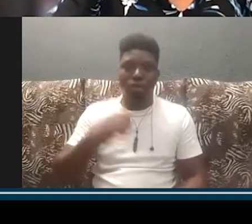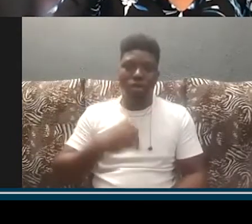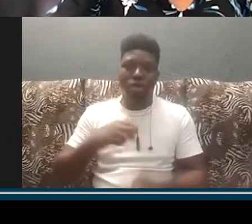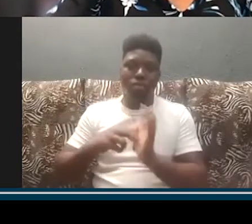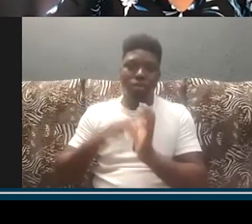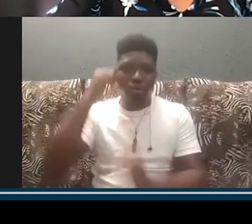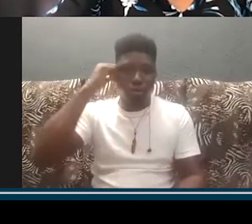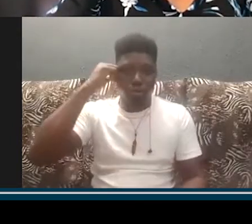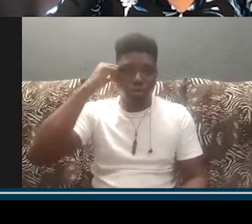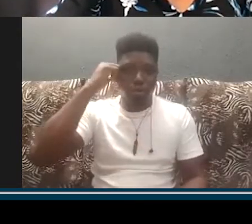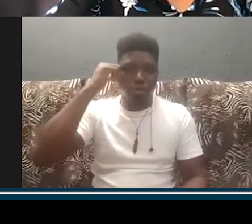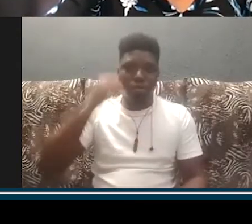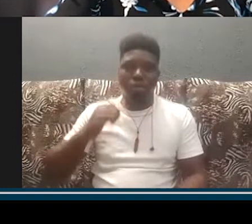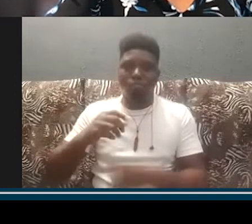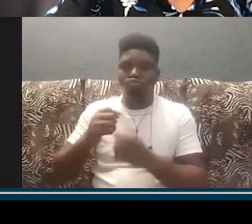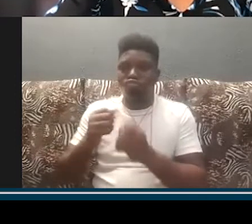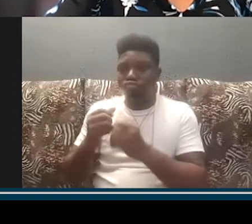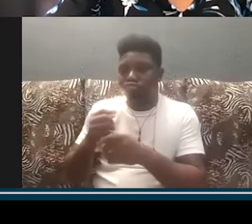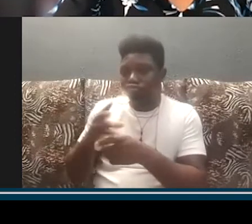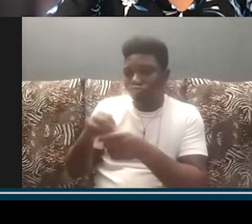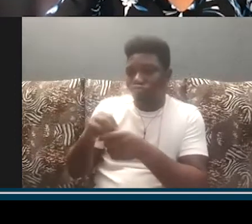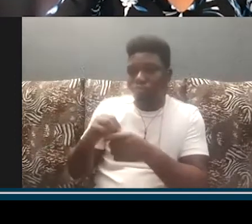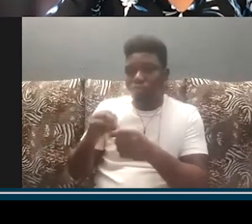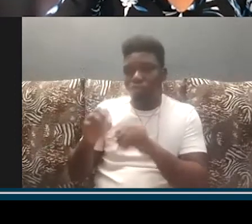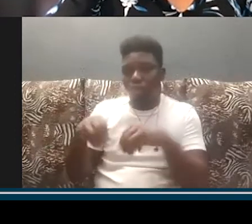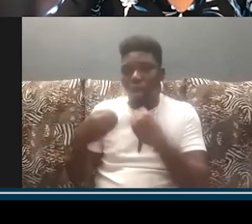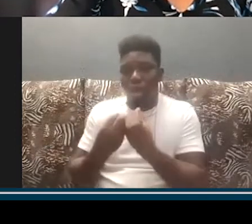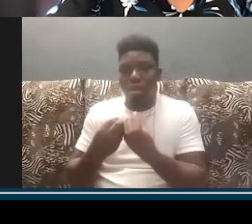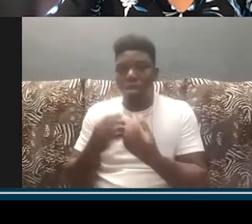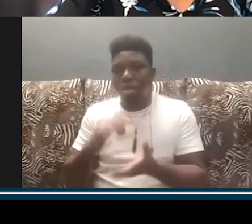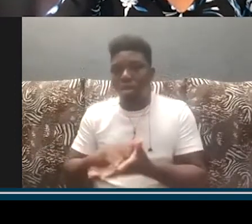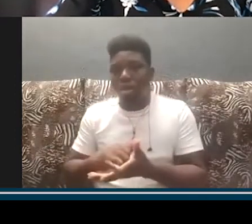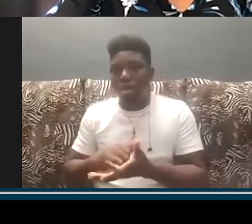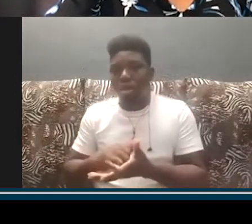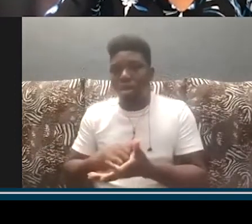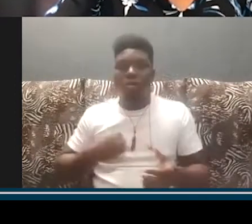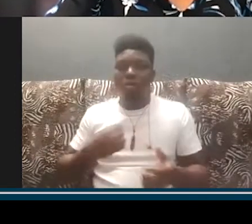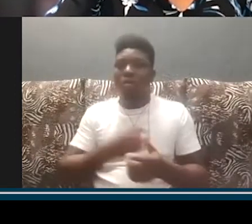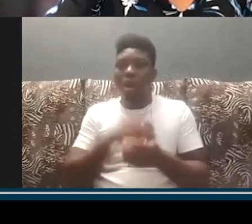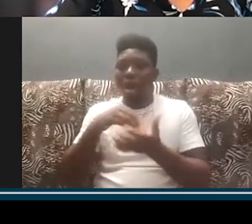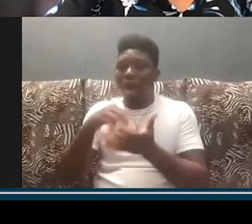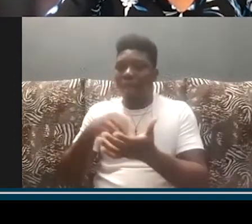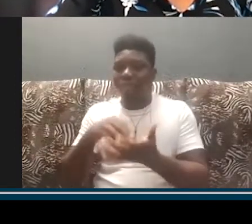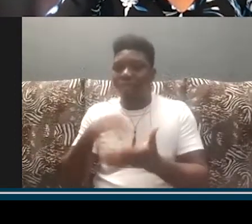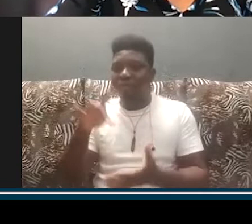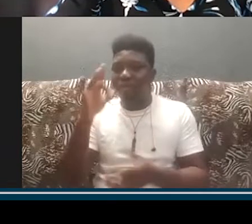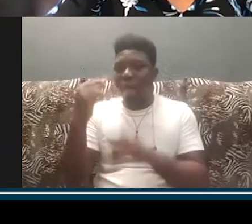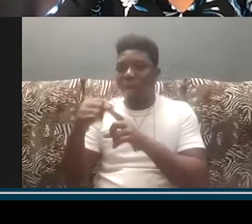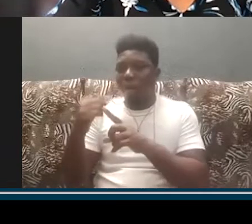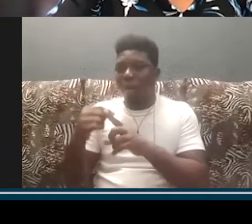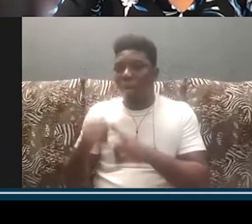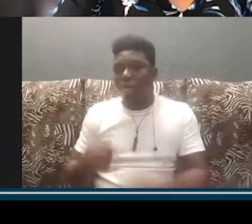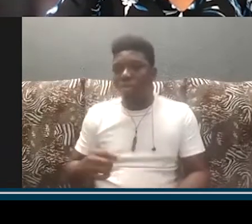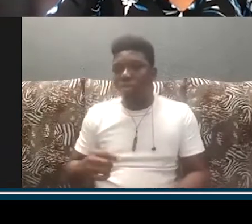within organizations, what you're saying, what we often find, we're often shocked by